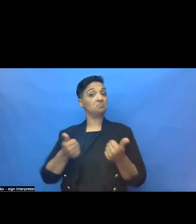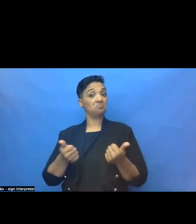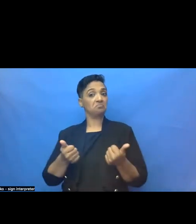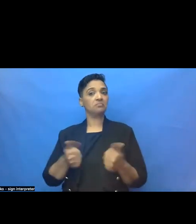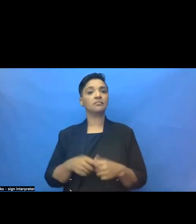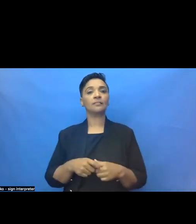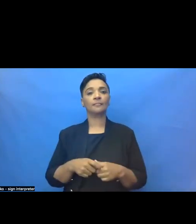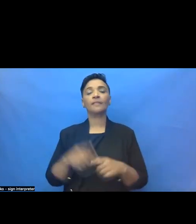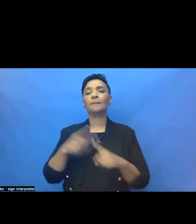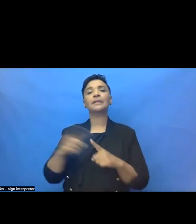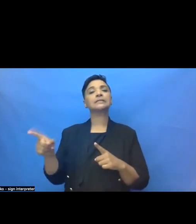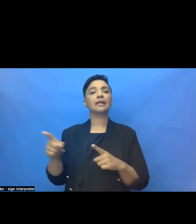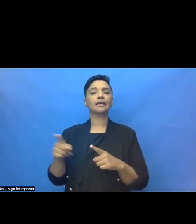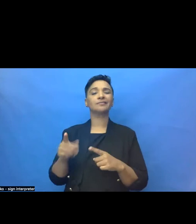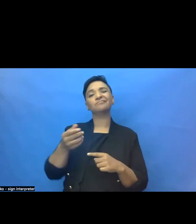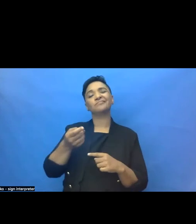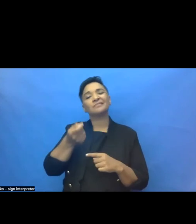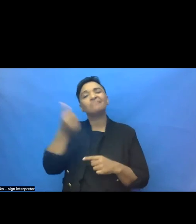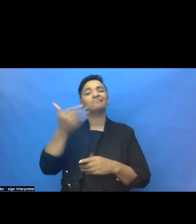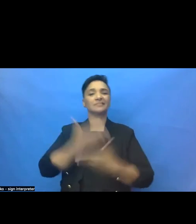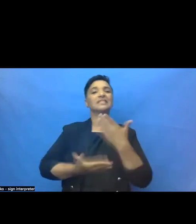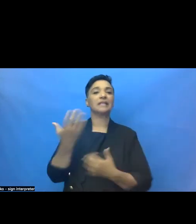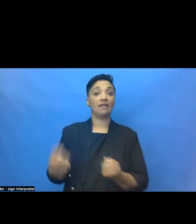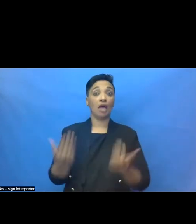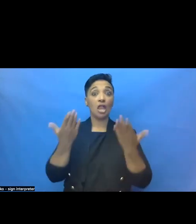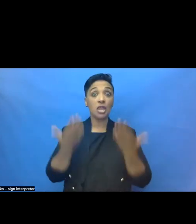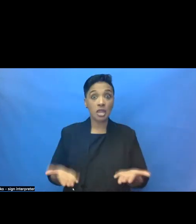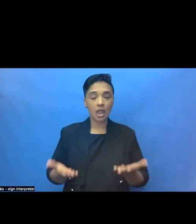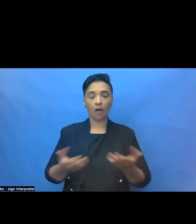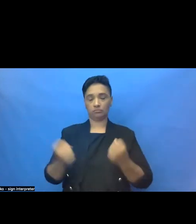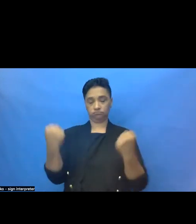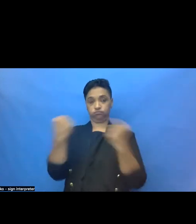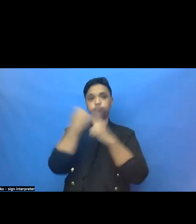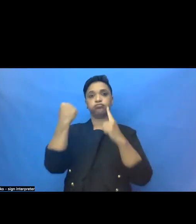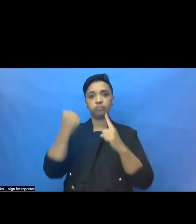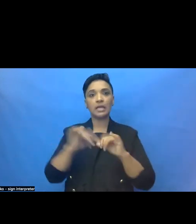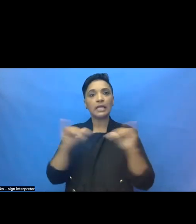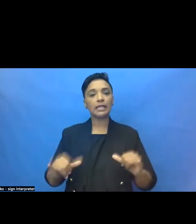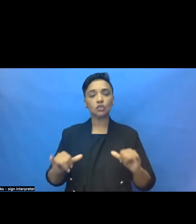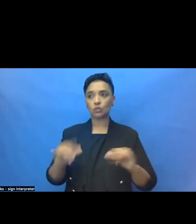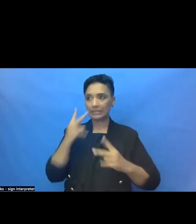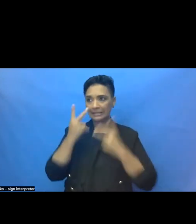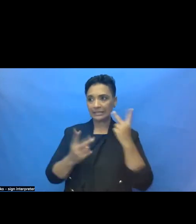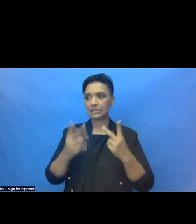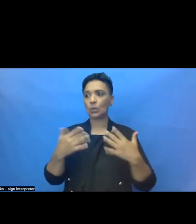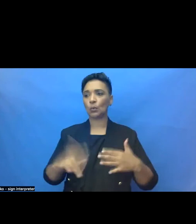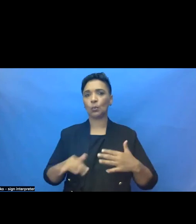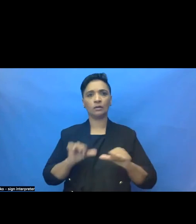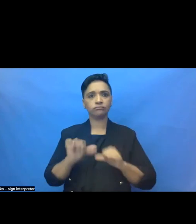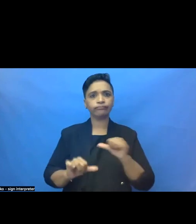very mild or no disability at all. And now the staff of this institution that is used to only dealing with